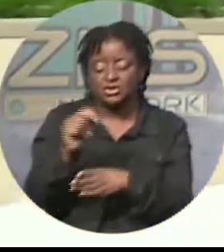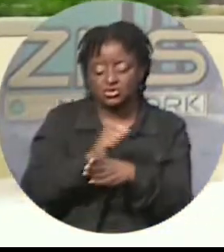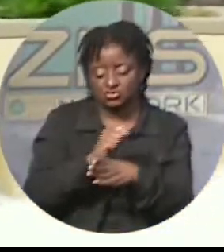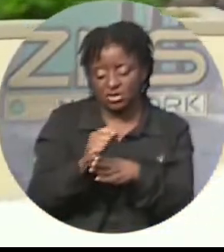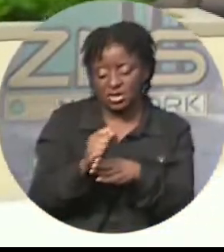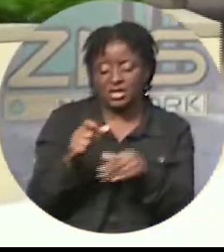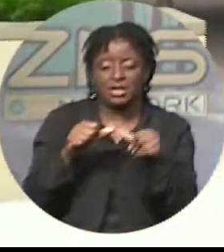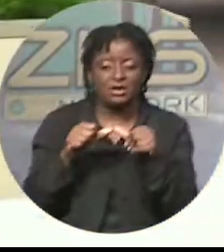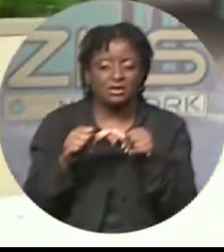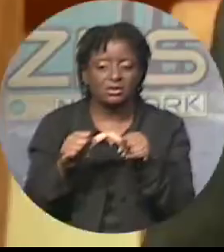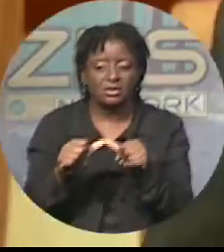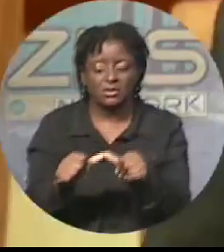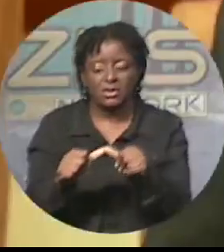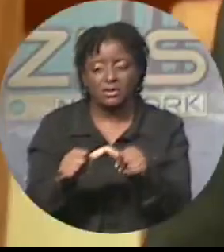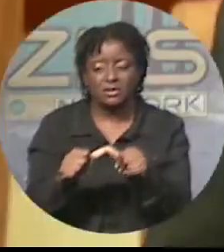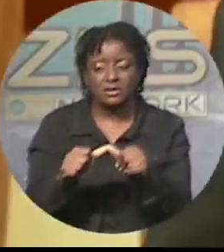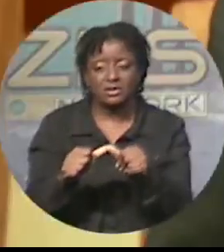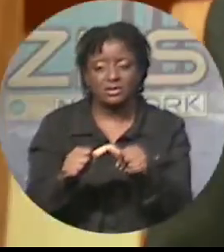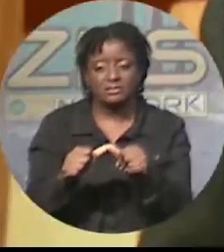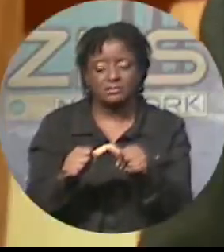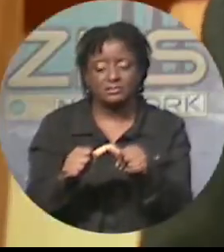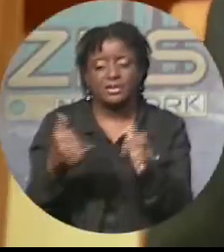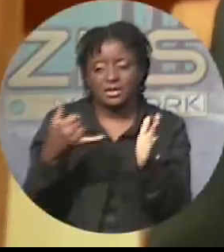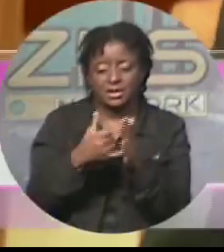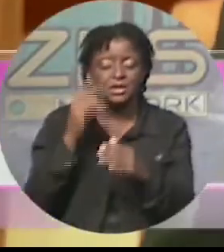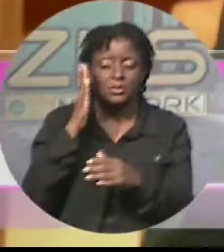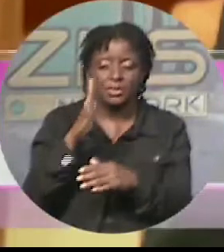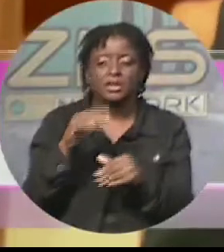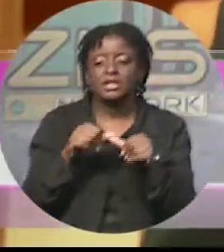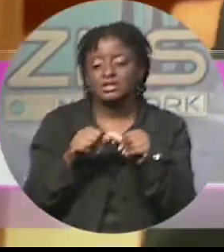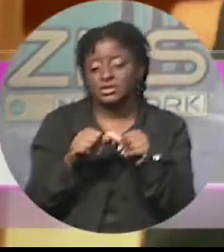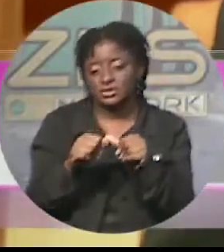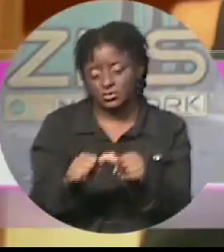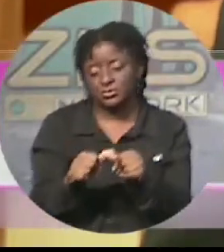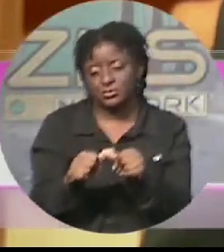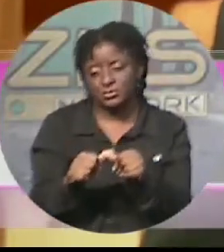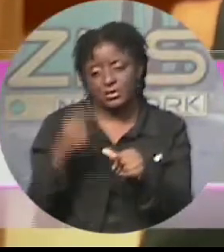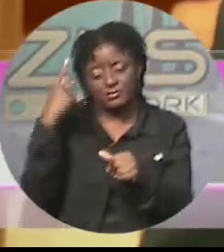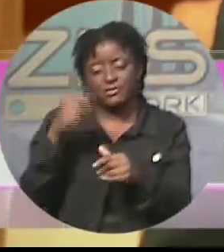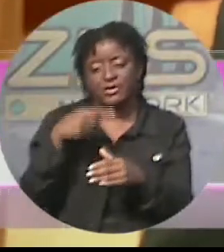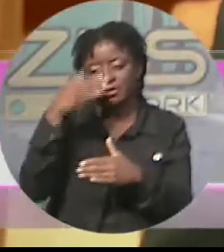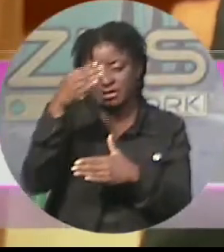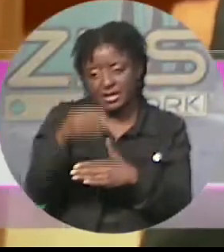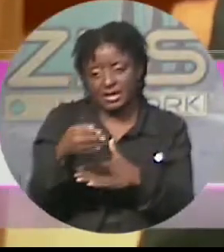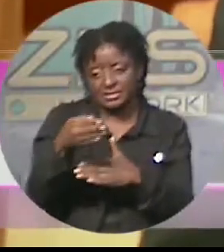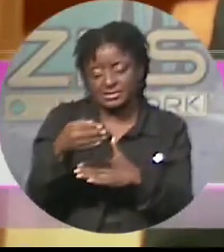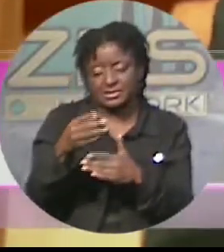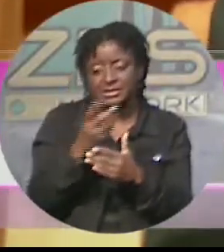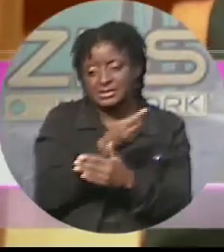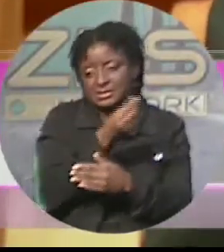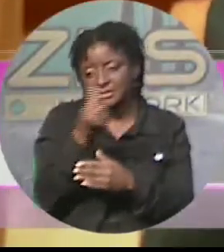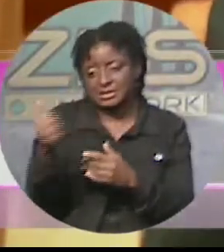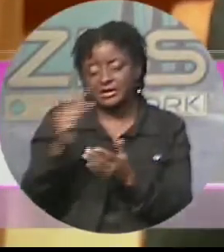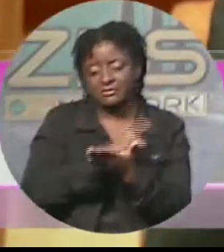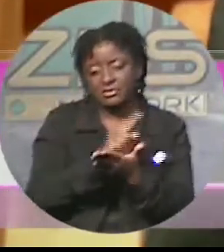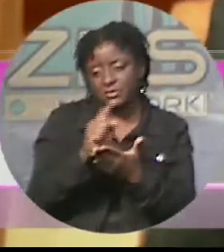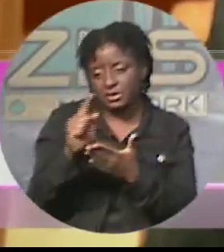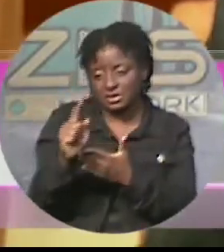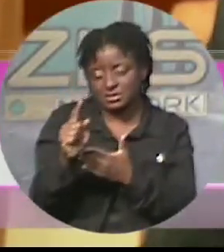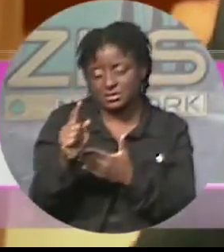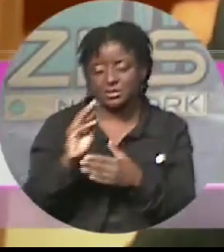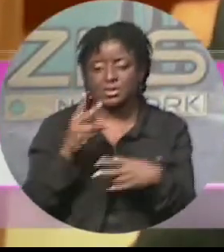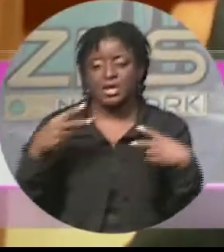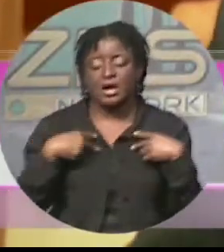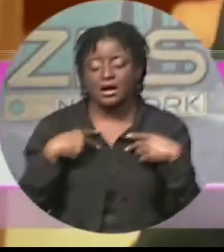ongoing for several months now. It will continue for the next several weeks. We have specific